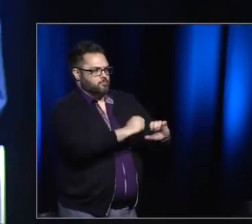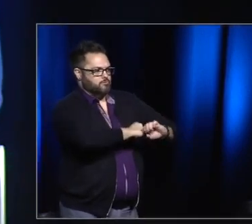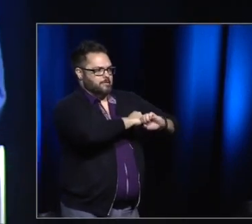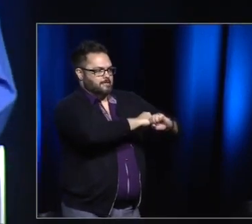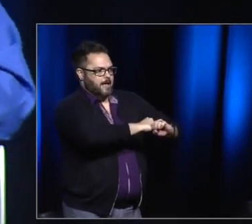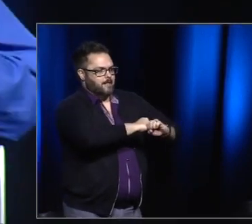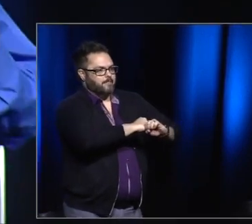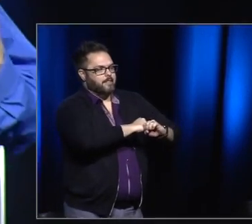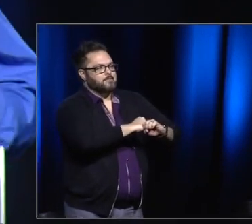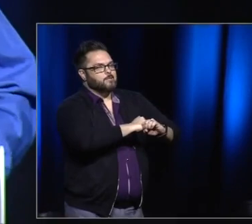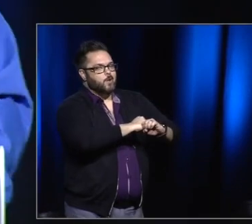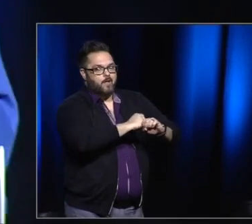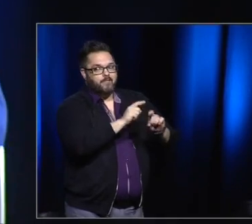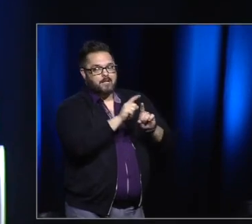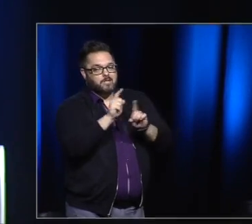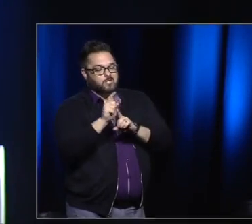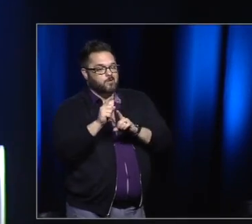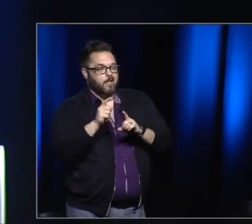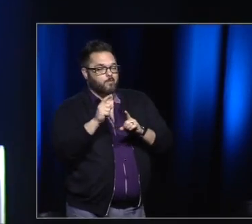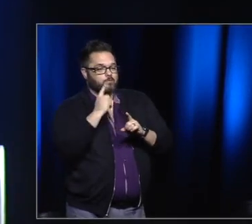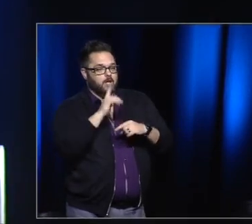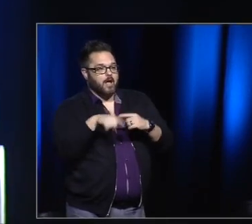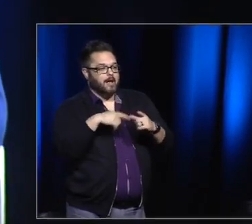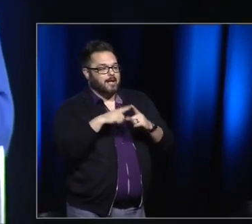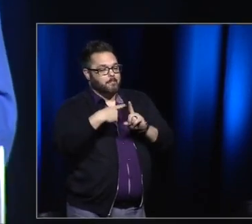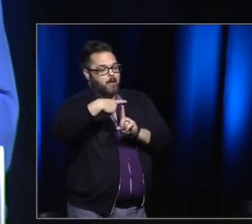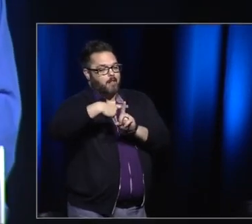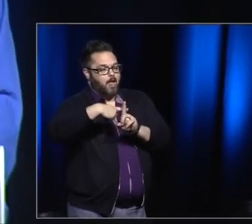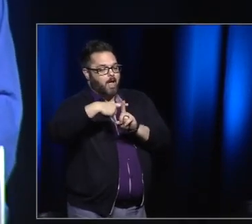against climate change, that's a whole other level of problem.